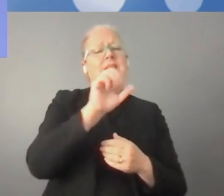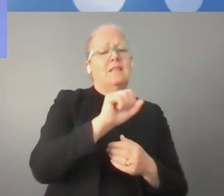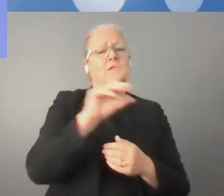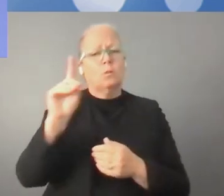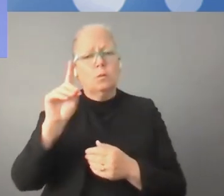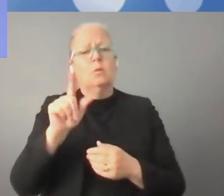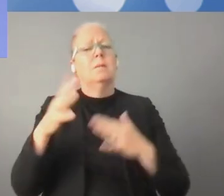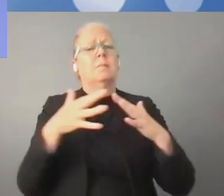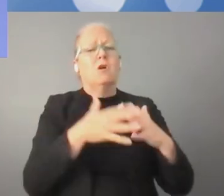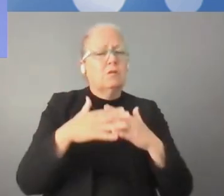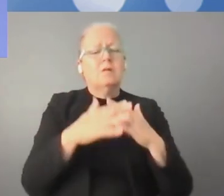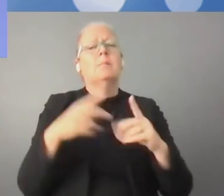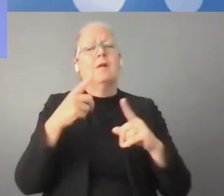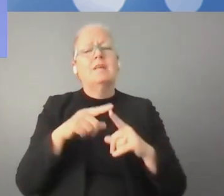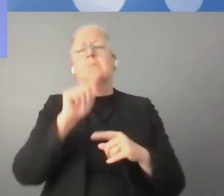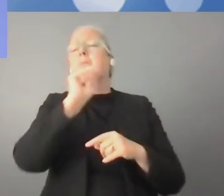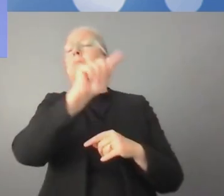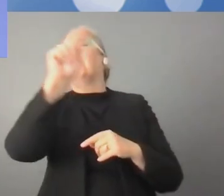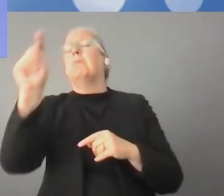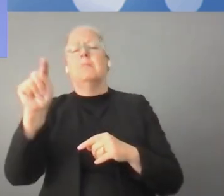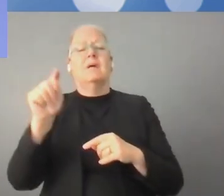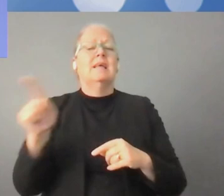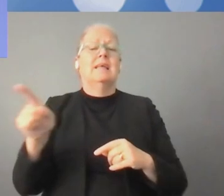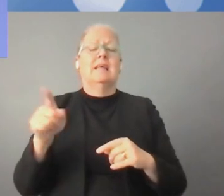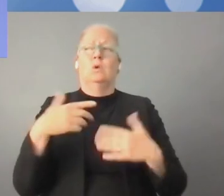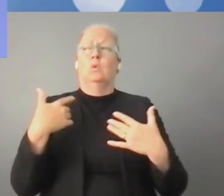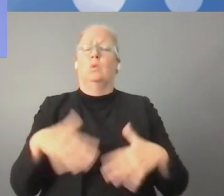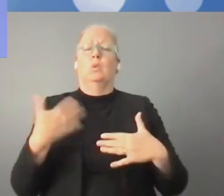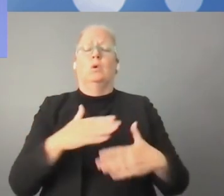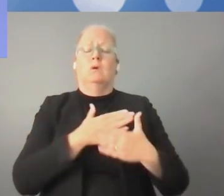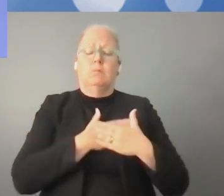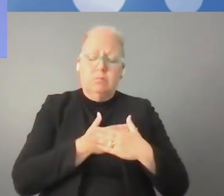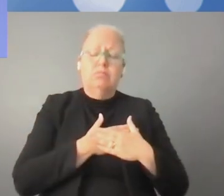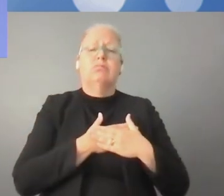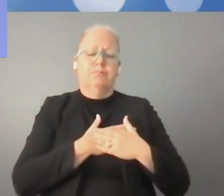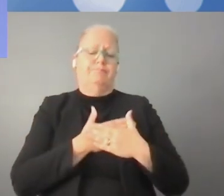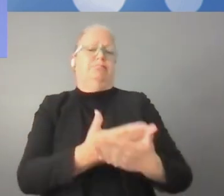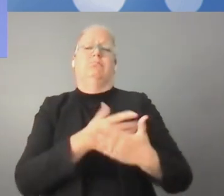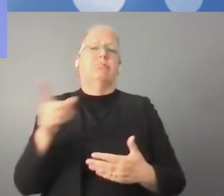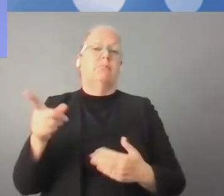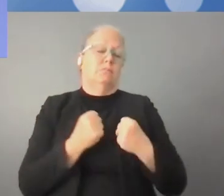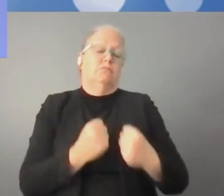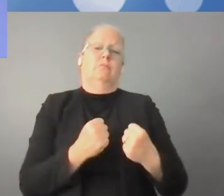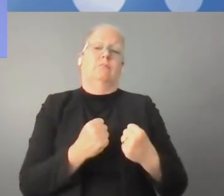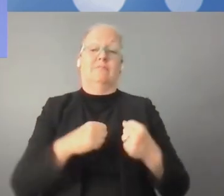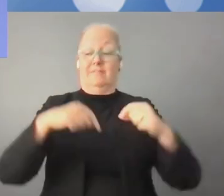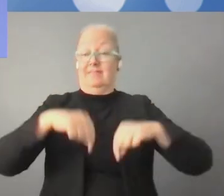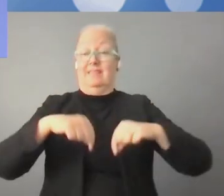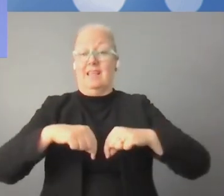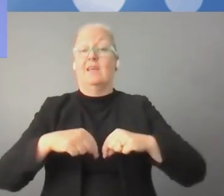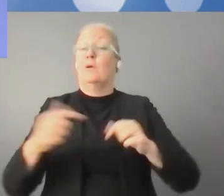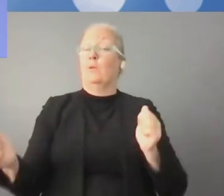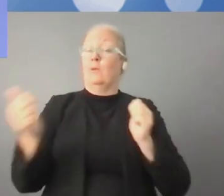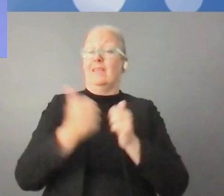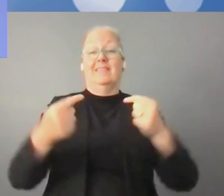lot of other places. Passion is a key word in his life. Today, he's with us in Katowice and played